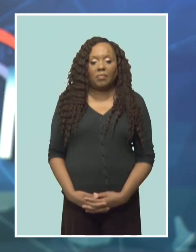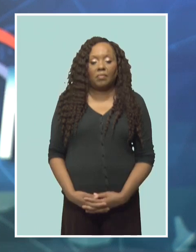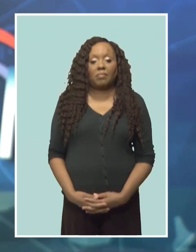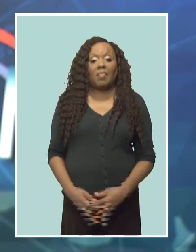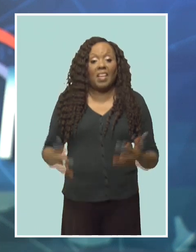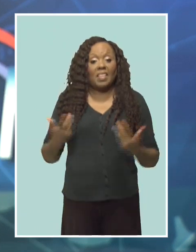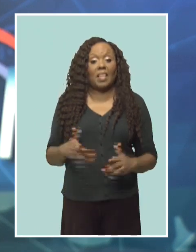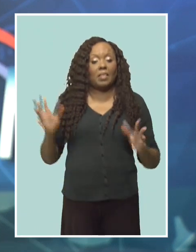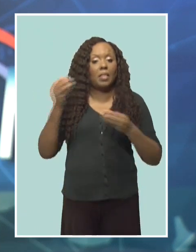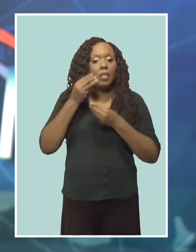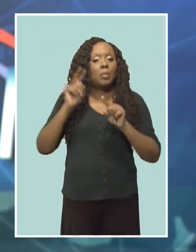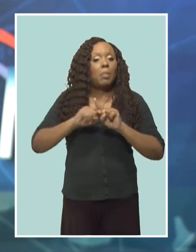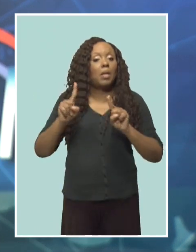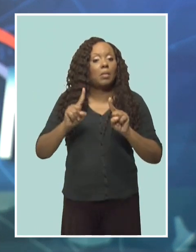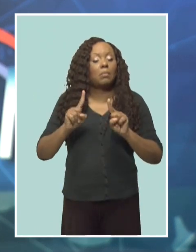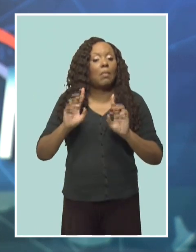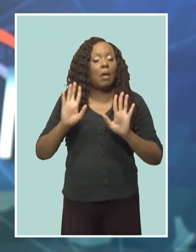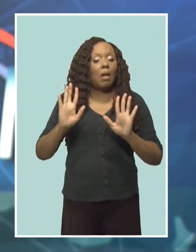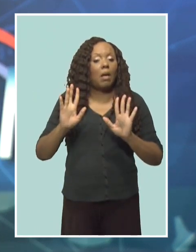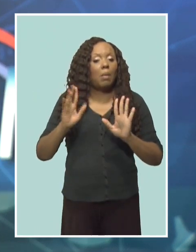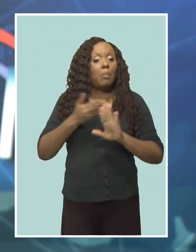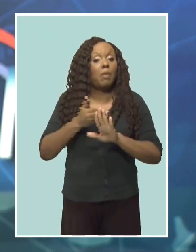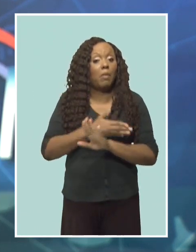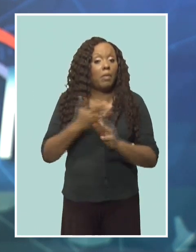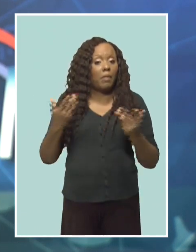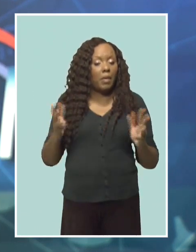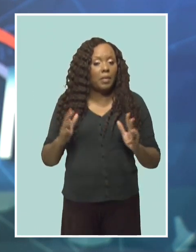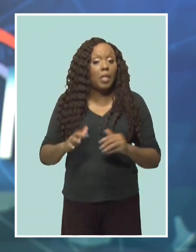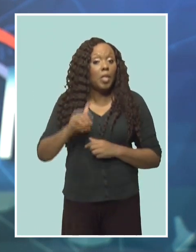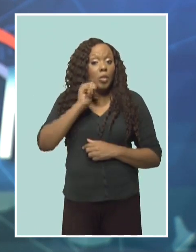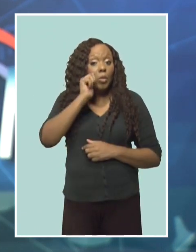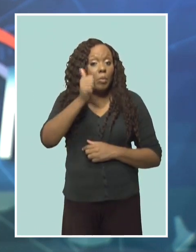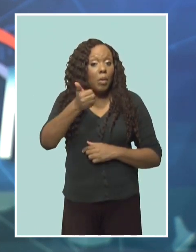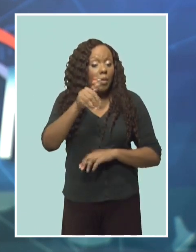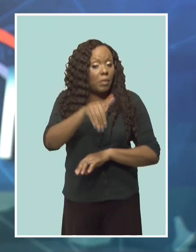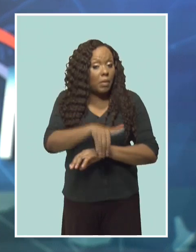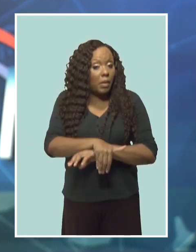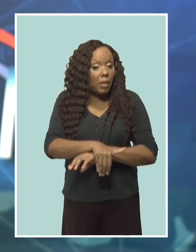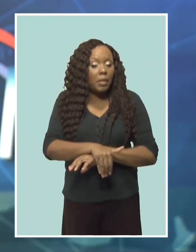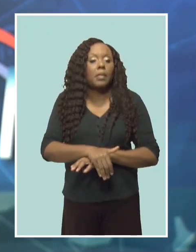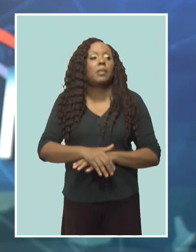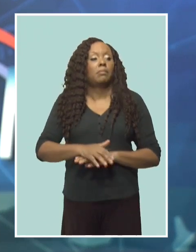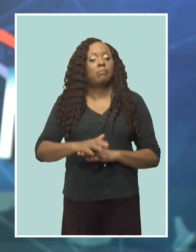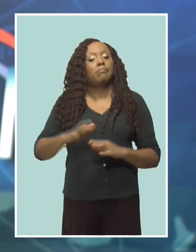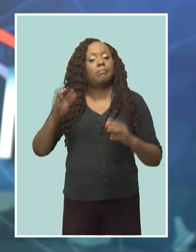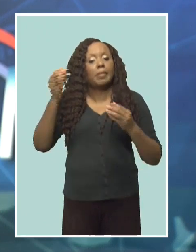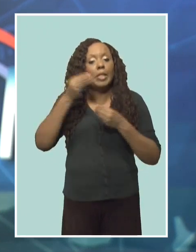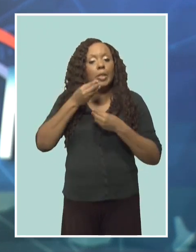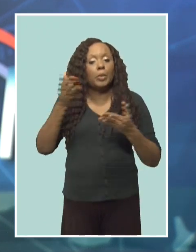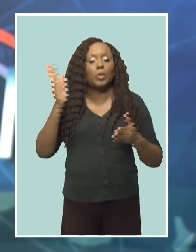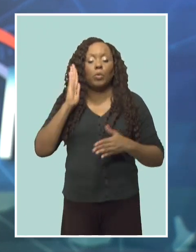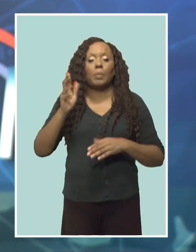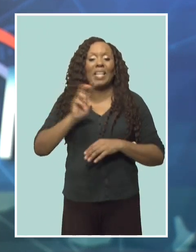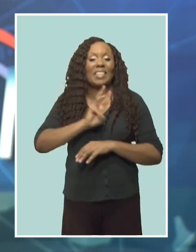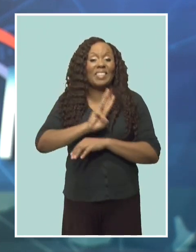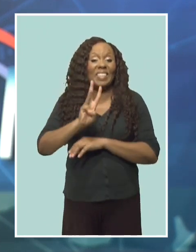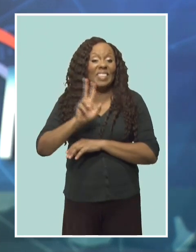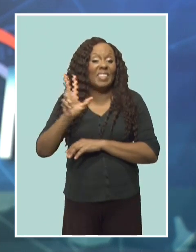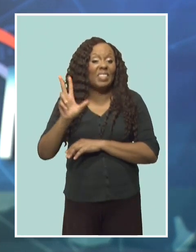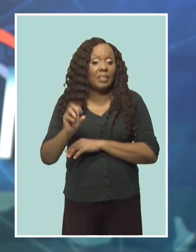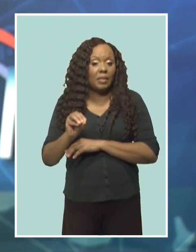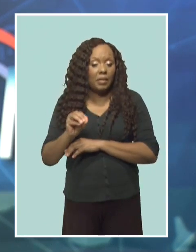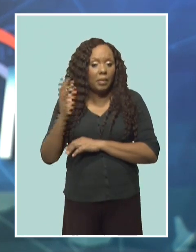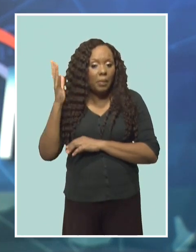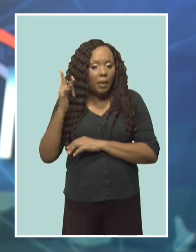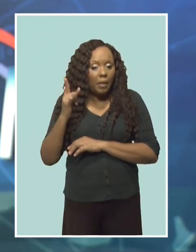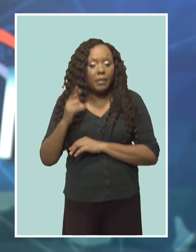That's our news, but this reminder before we go. The CBC NewsNight will be broadcast at 6:30 tomorrow evening, and that's